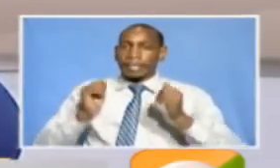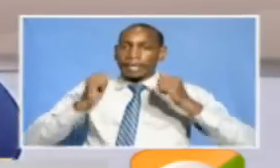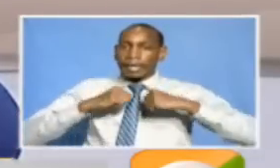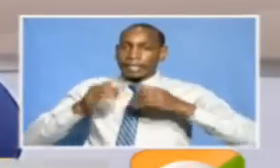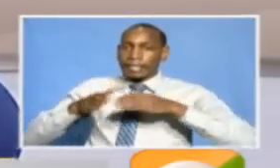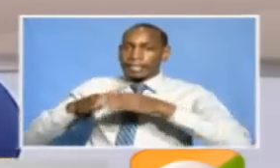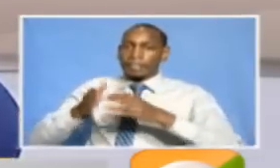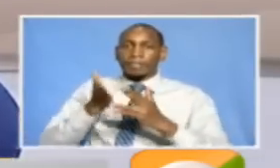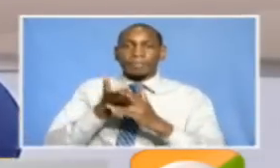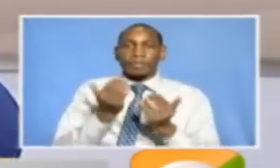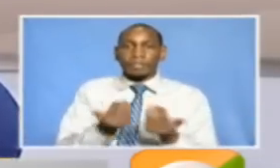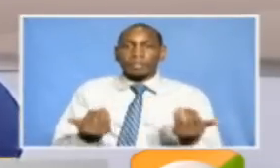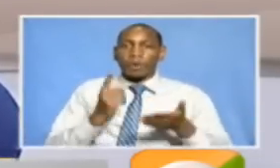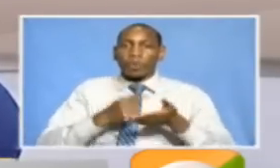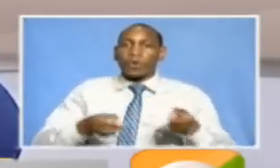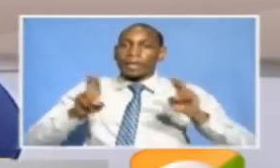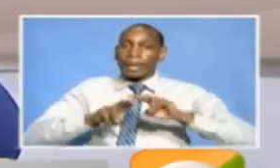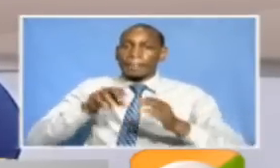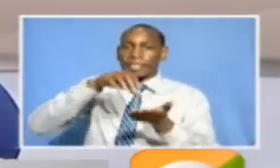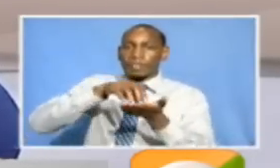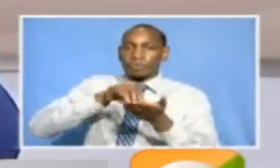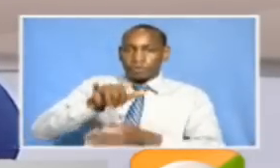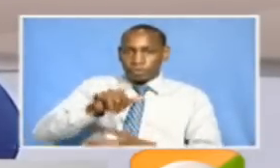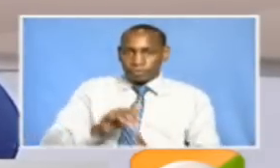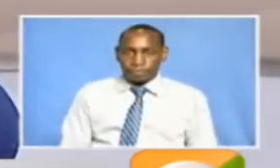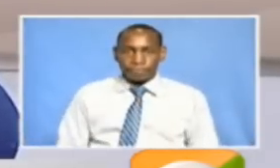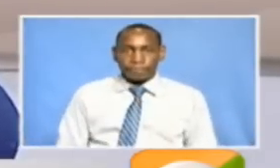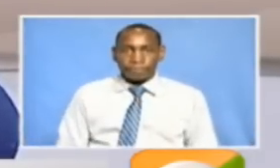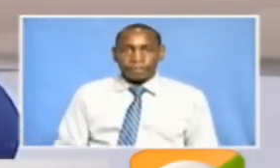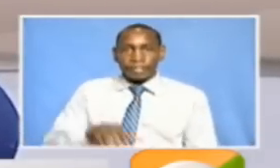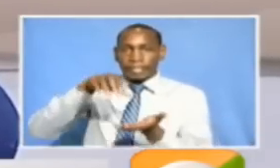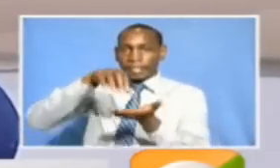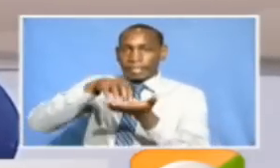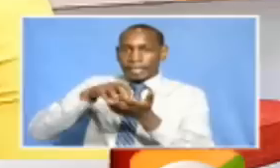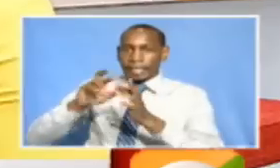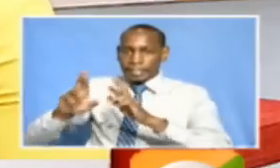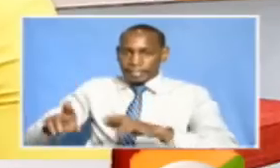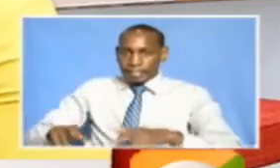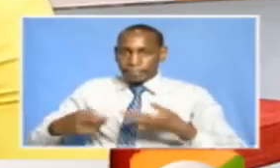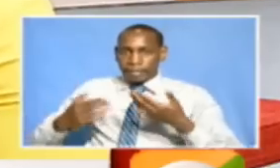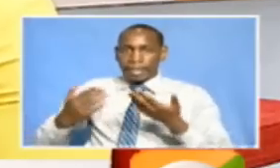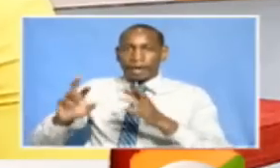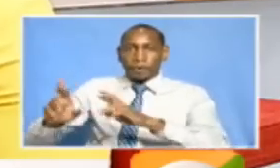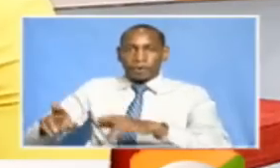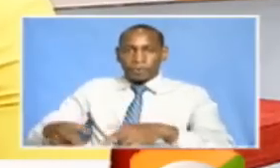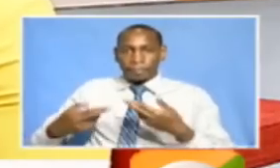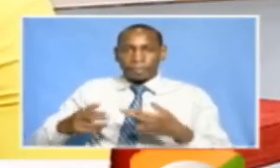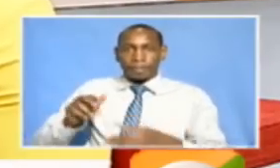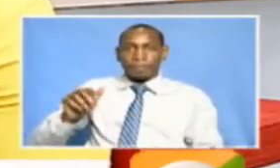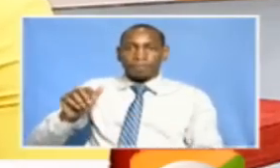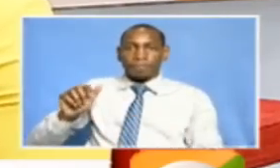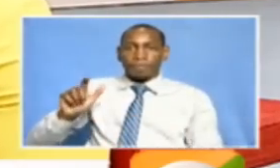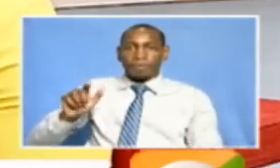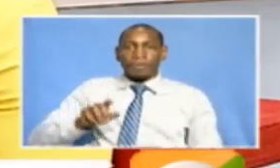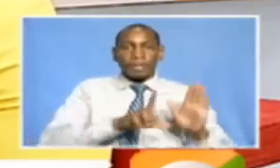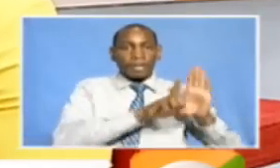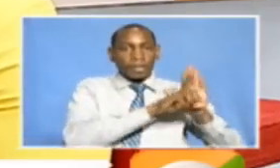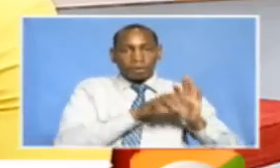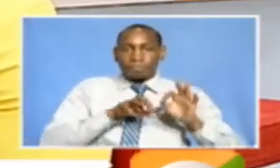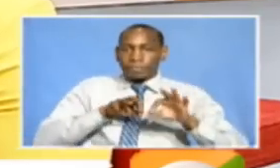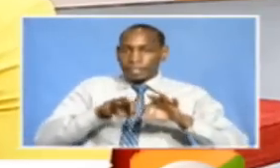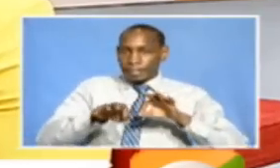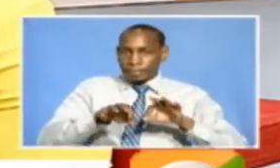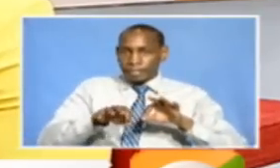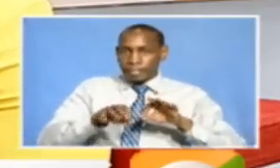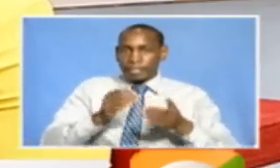minors. So yes. What happens in those cases? The cases of defilement, how the Sexual Offences Act as defined it